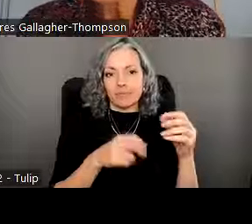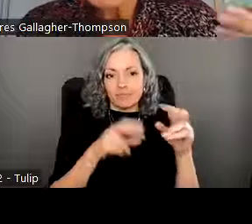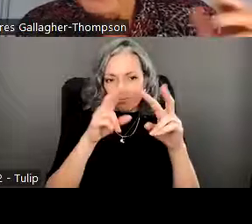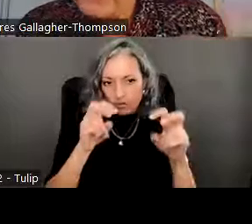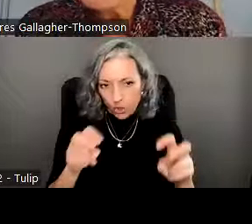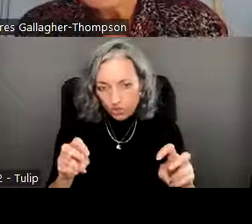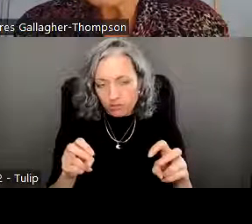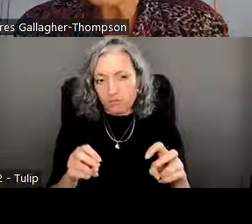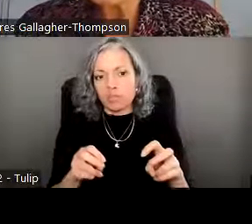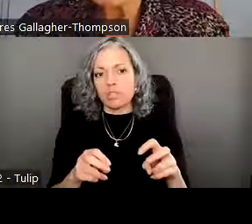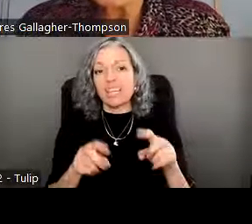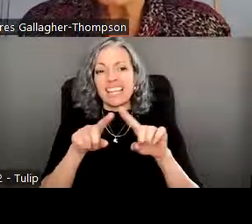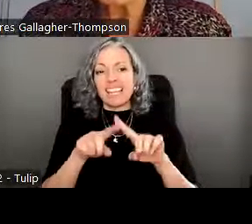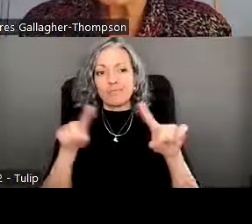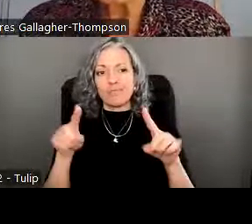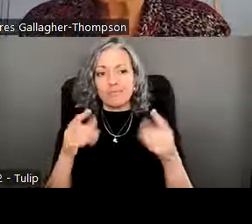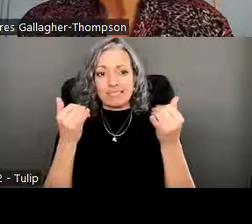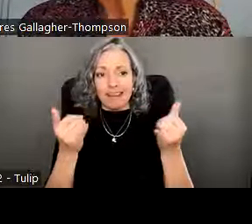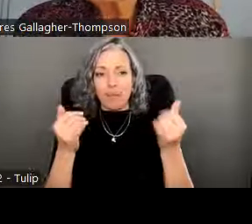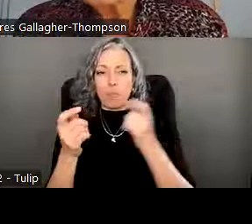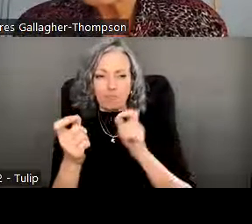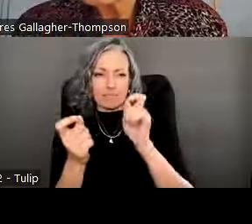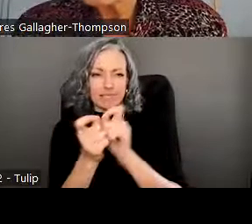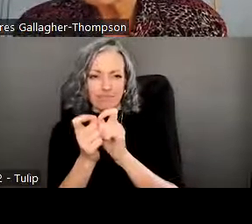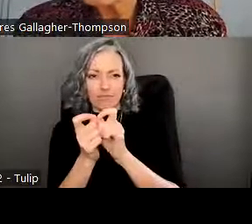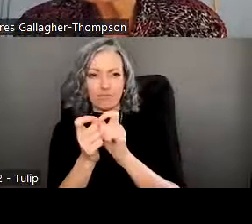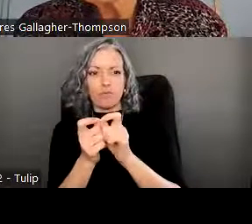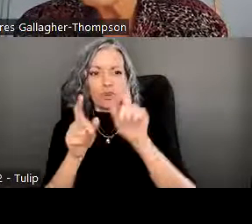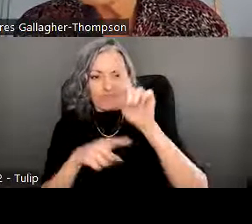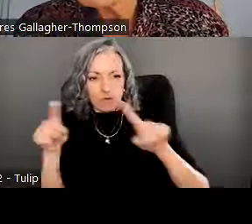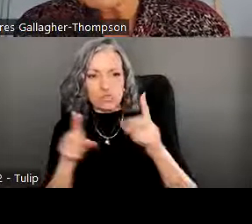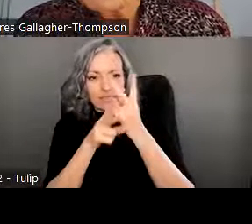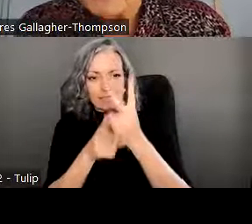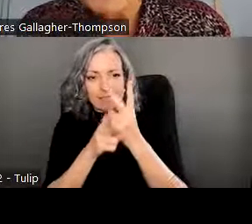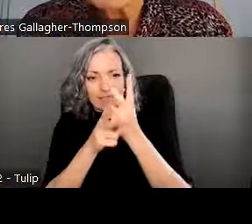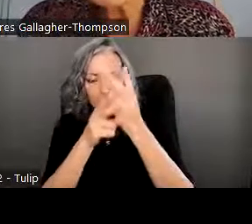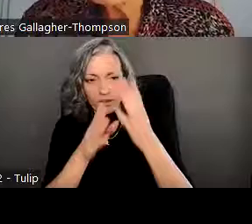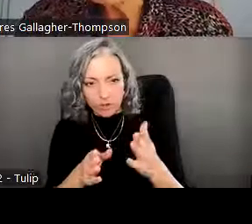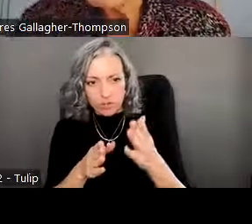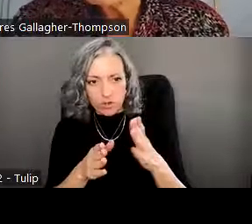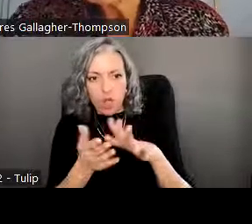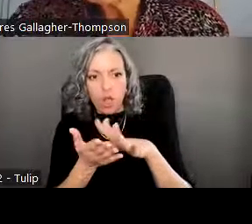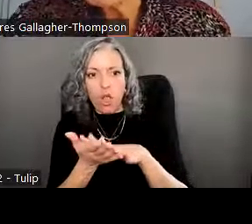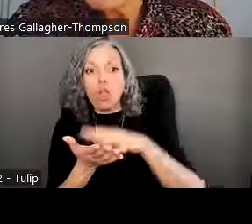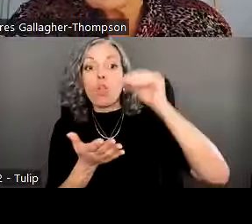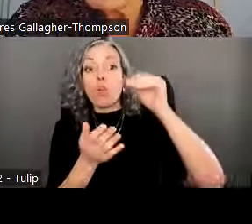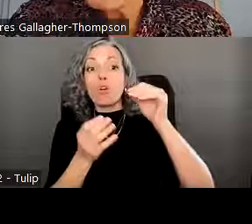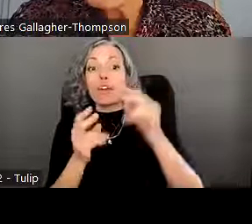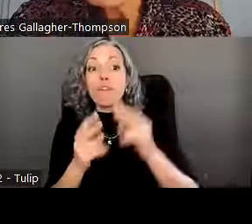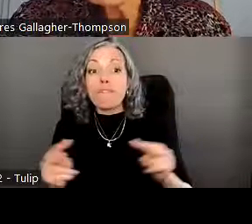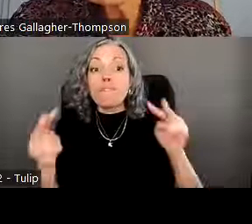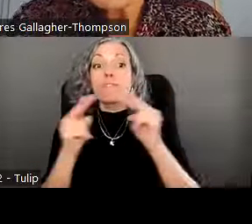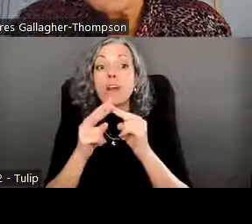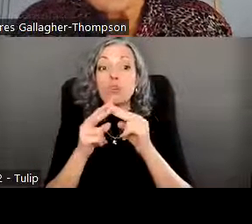caregivers, but particularly for diverse caregivers, where the importance of learning about cultural values, beliefs, and